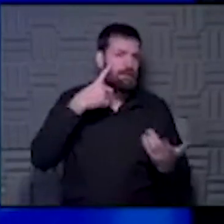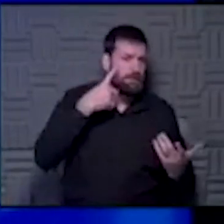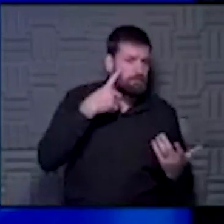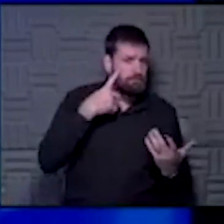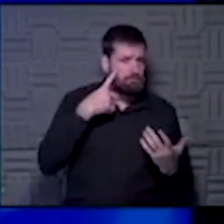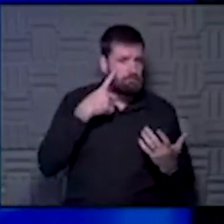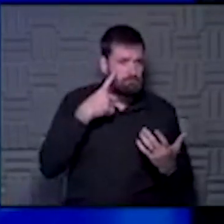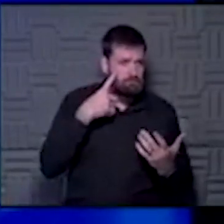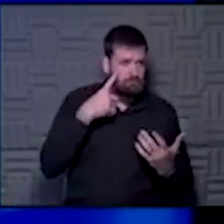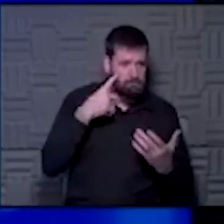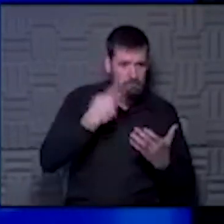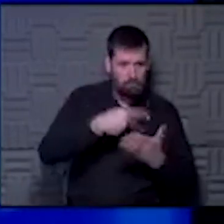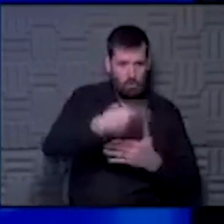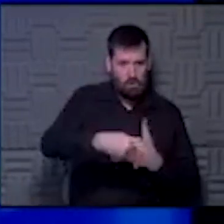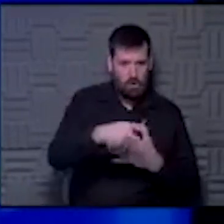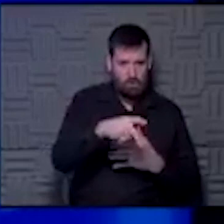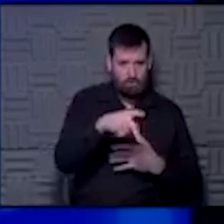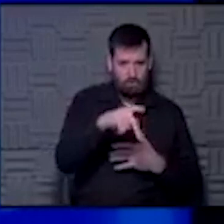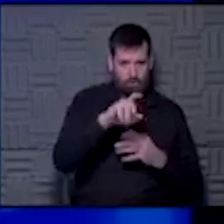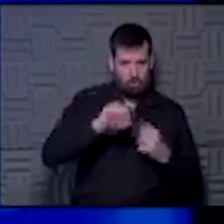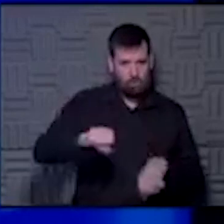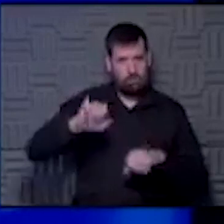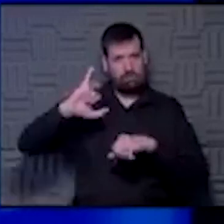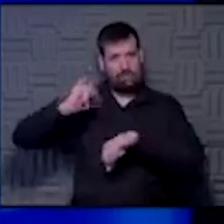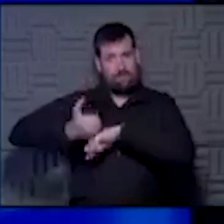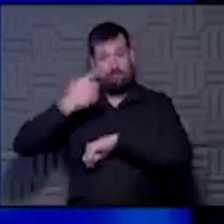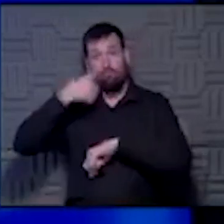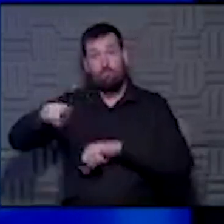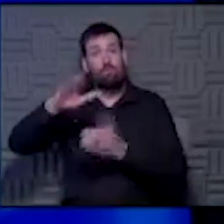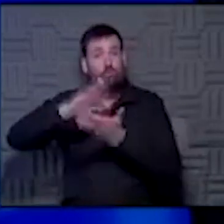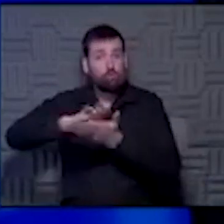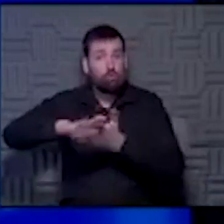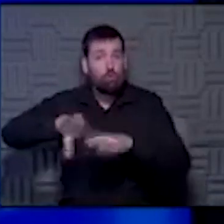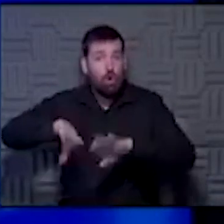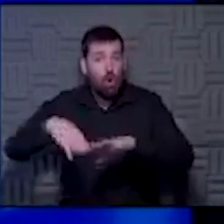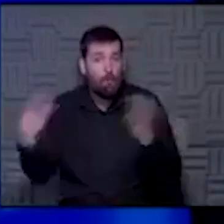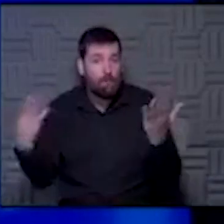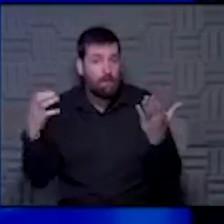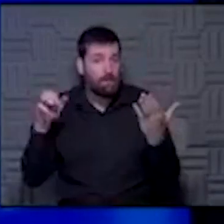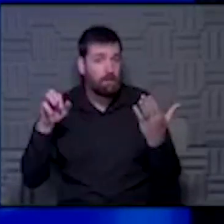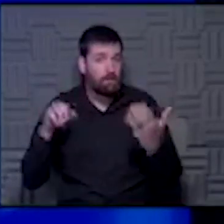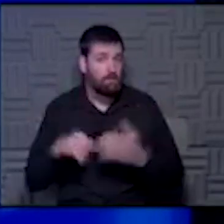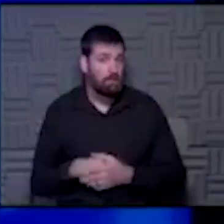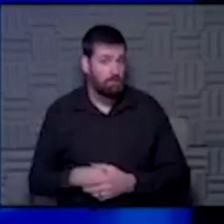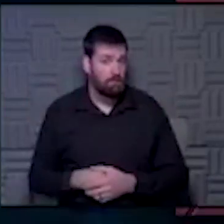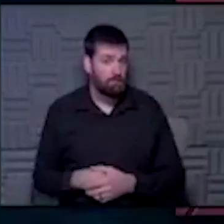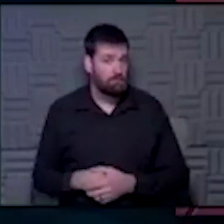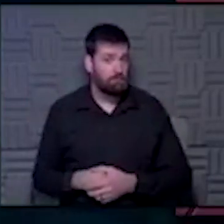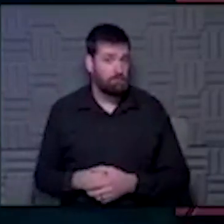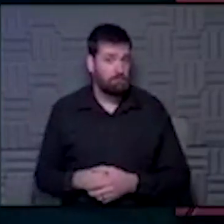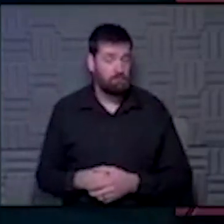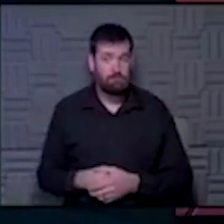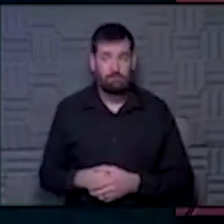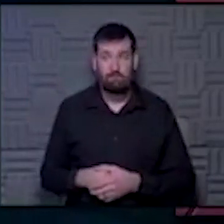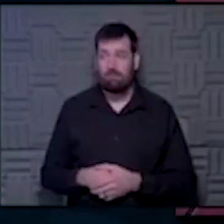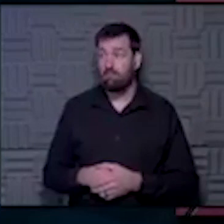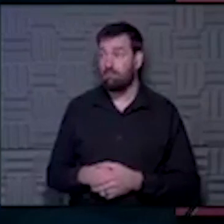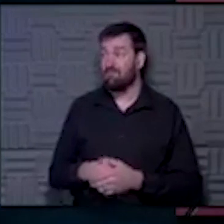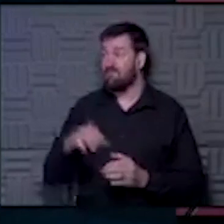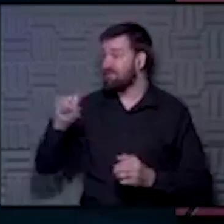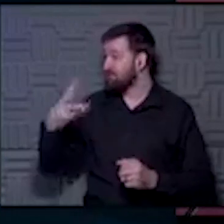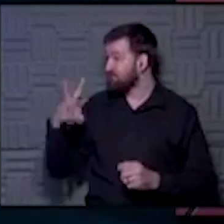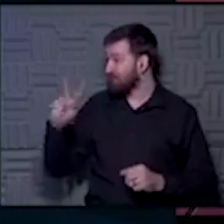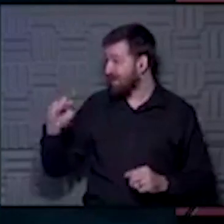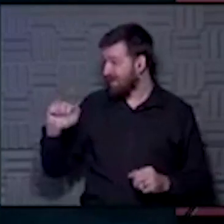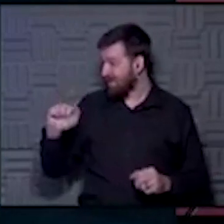a program like this could be set up for school reopening advice or recommendations? So Shauna,